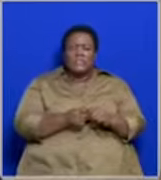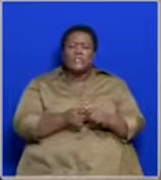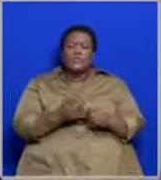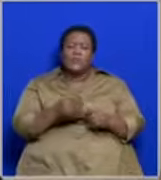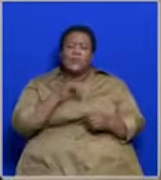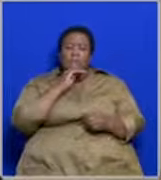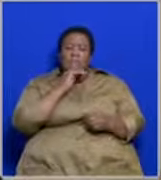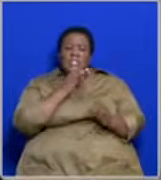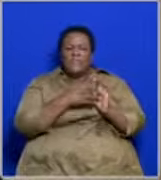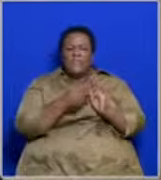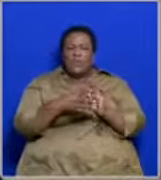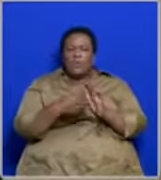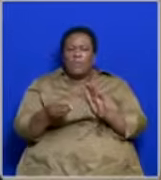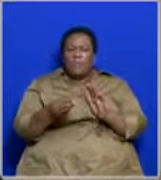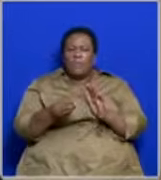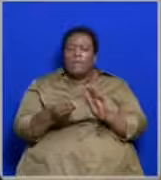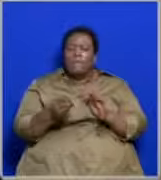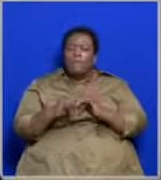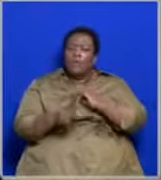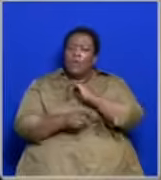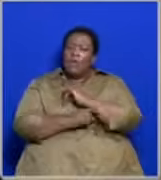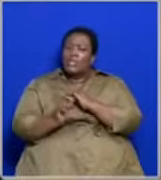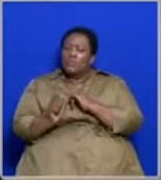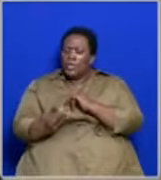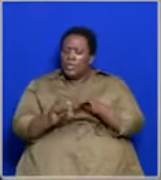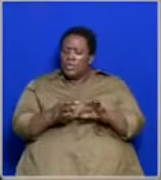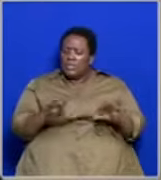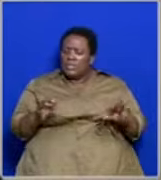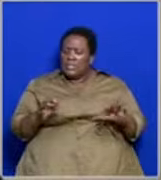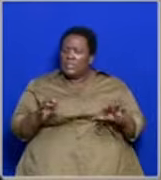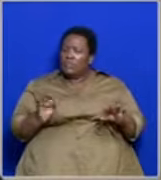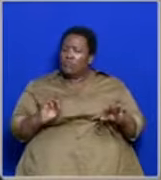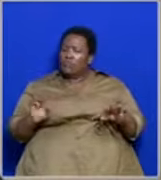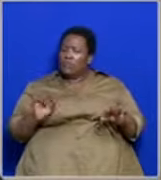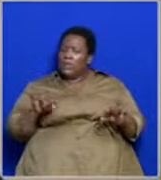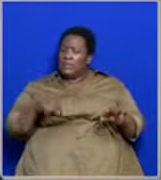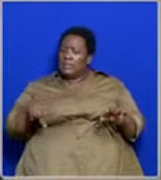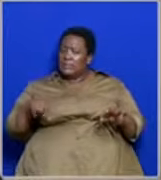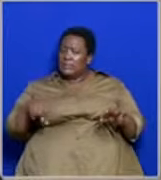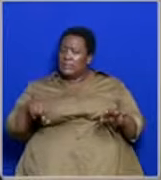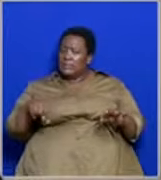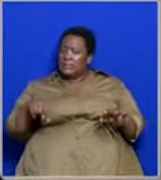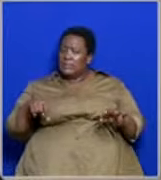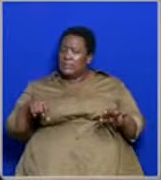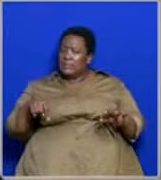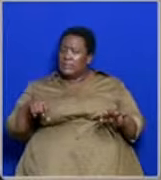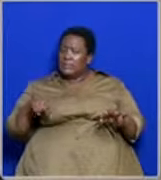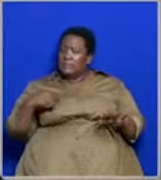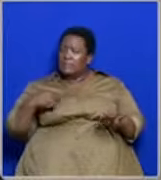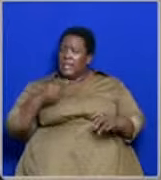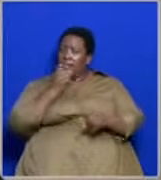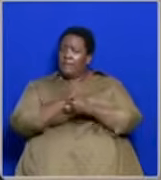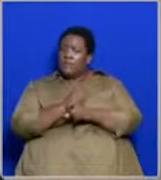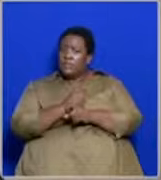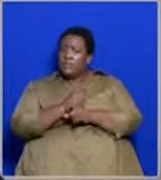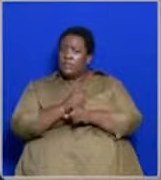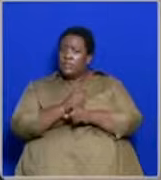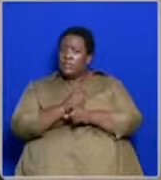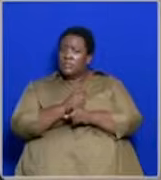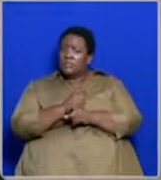word on a sentence to the right. So that would read, I refused any further use of the truck. Yes.